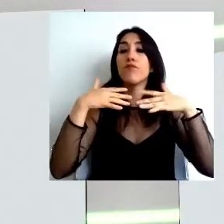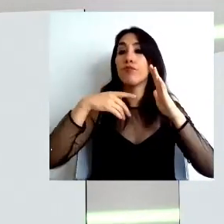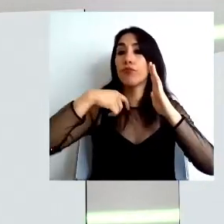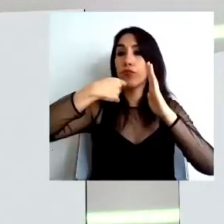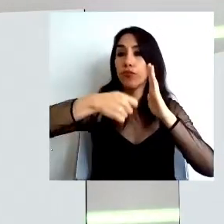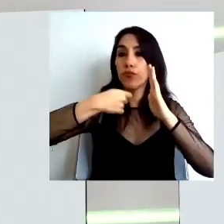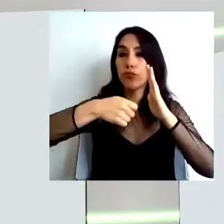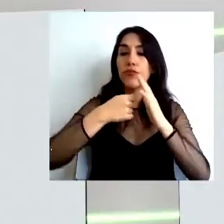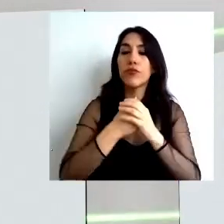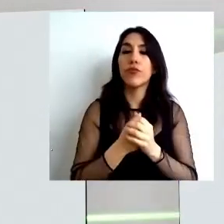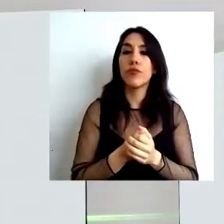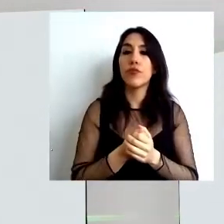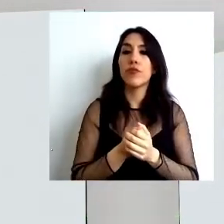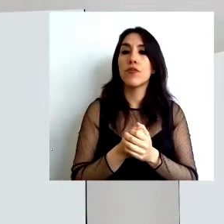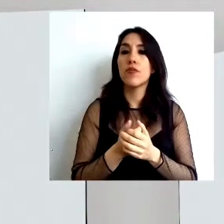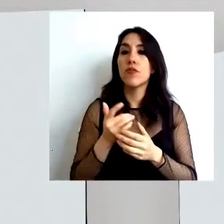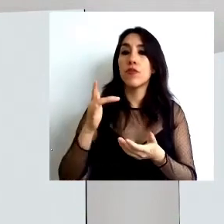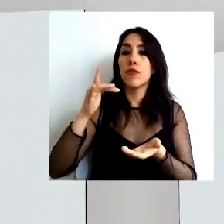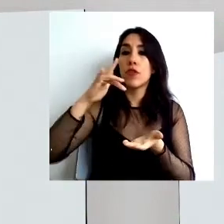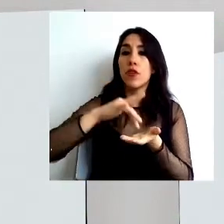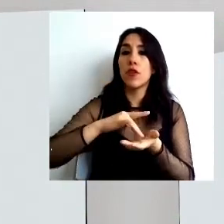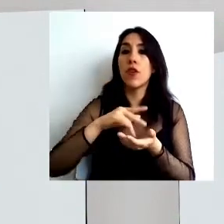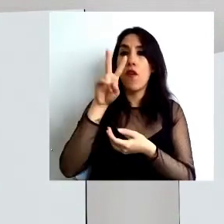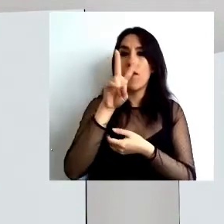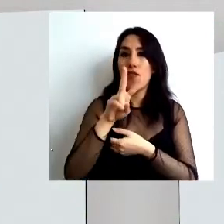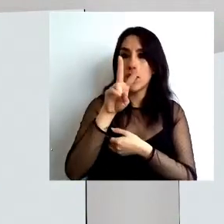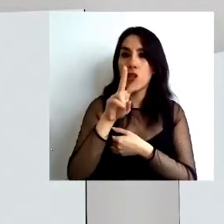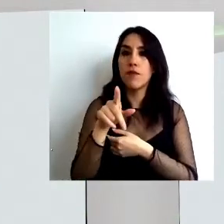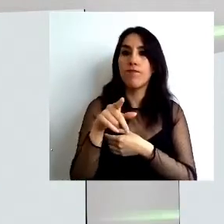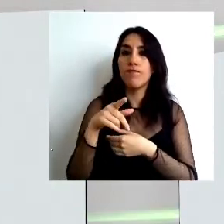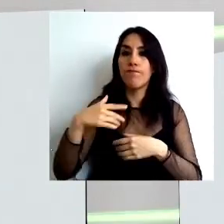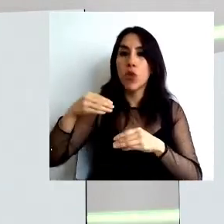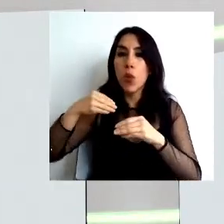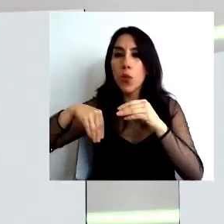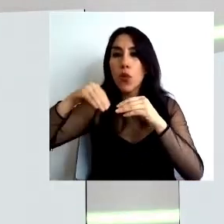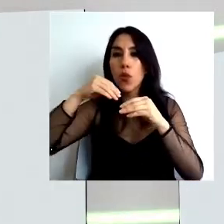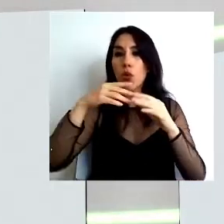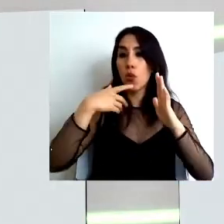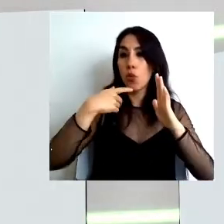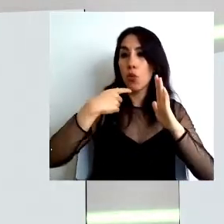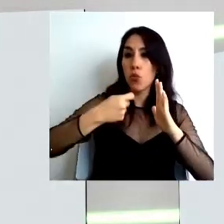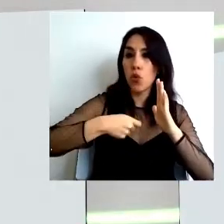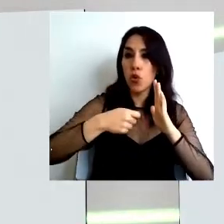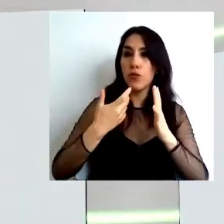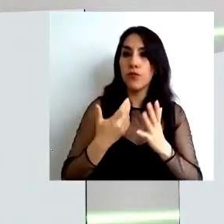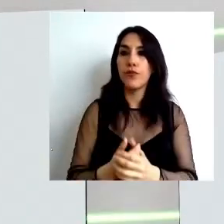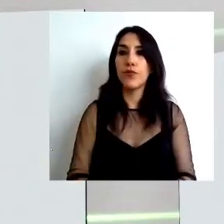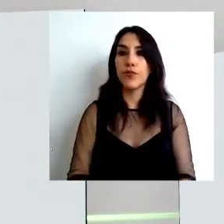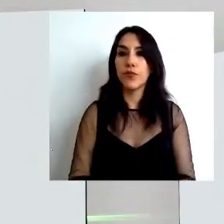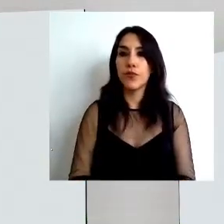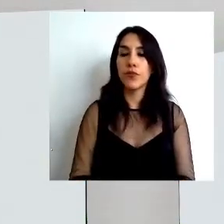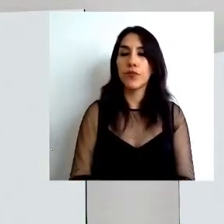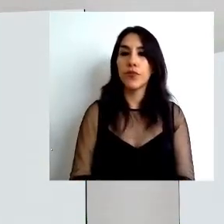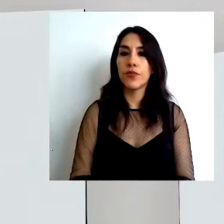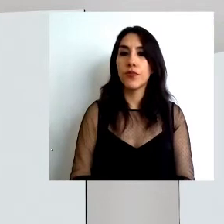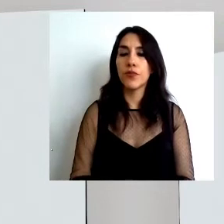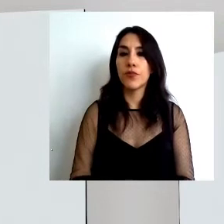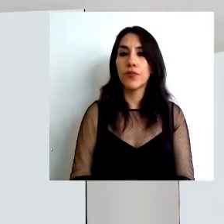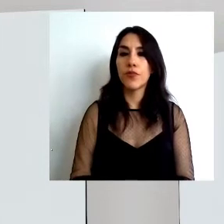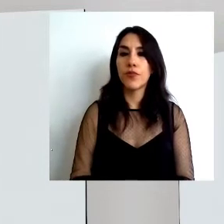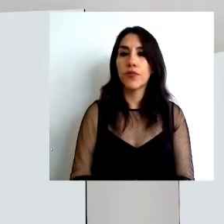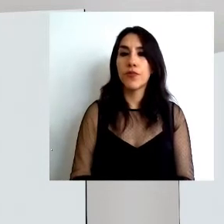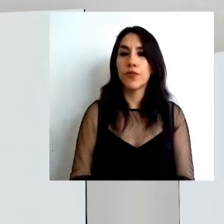10 new projects will again be participating in our program starting in 2 weeks. But most